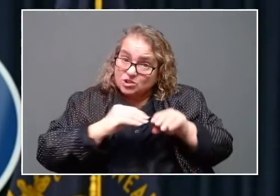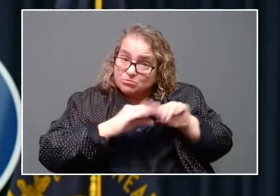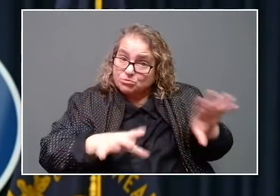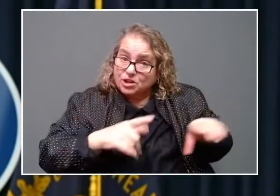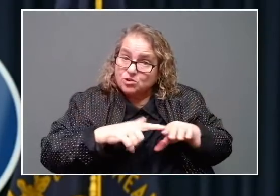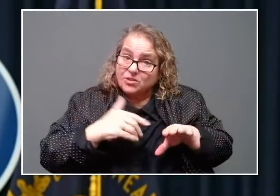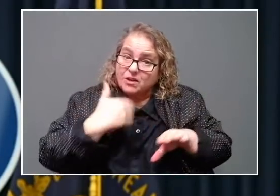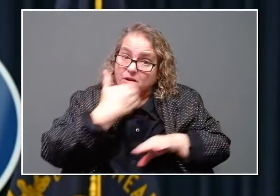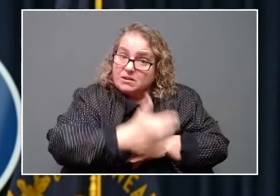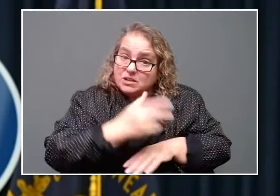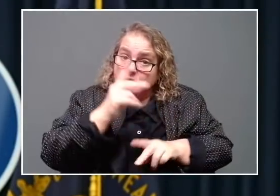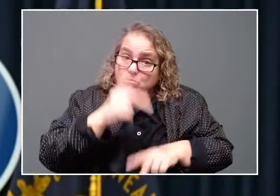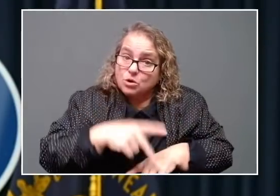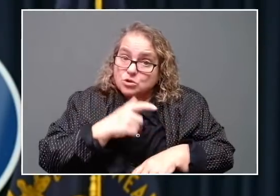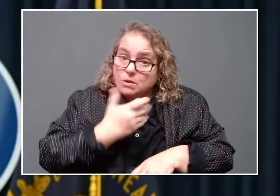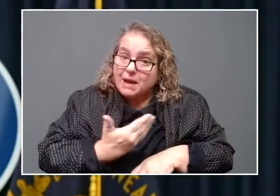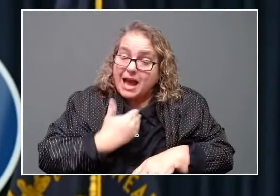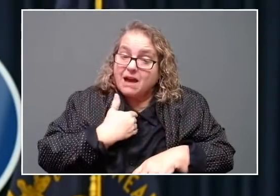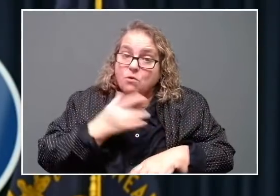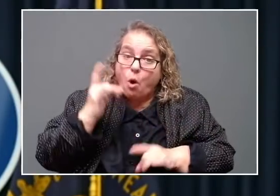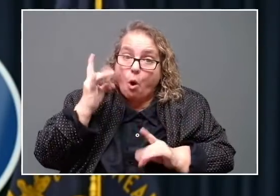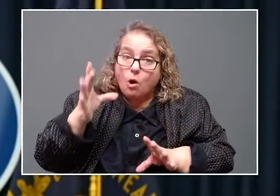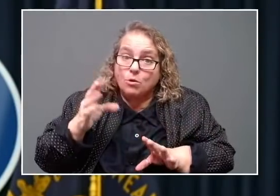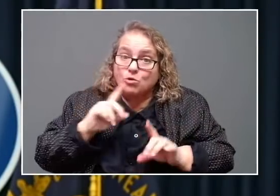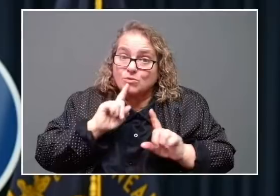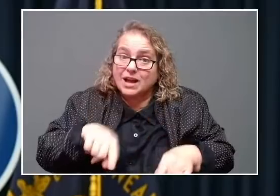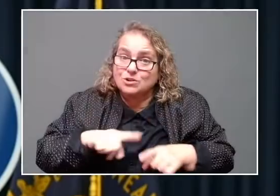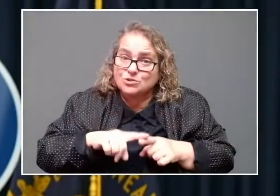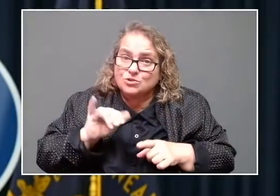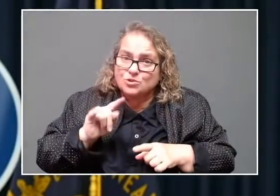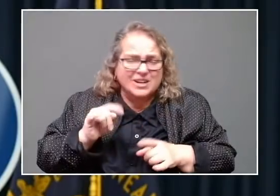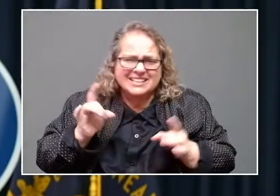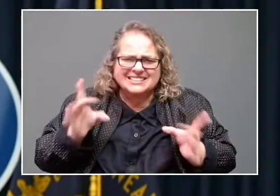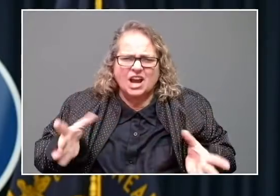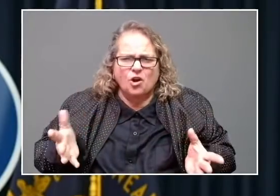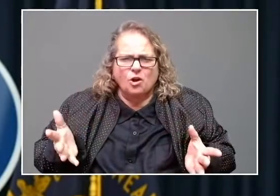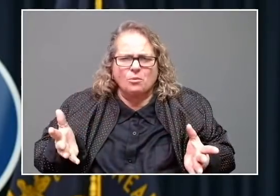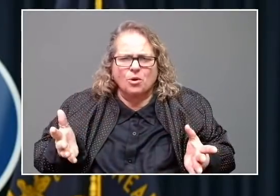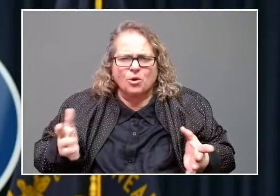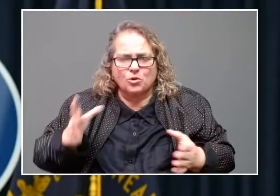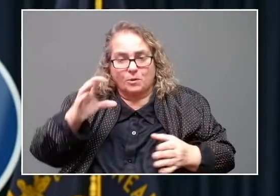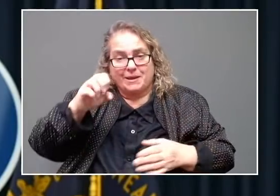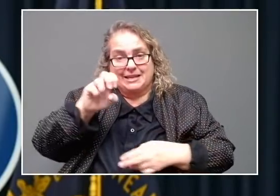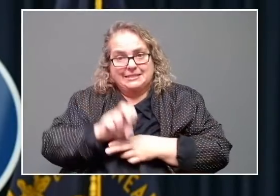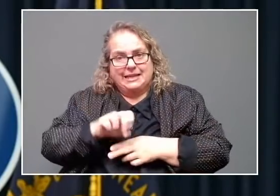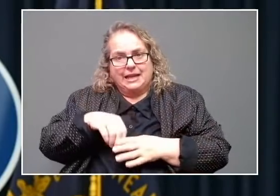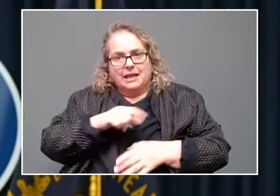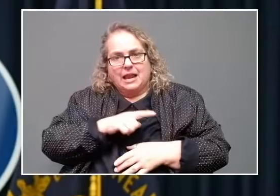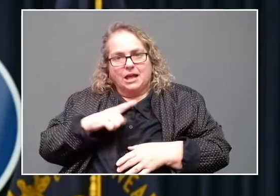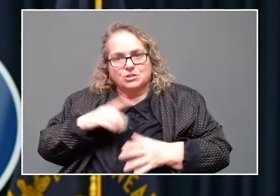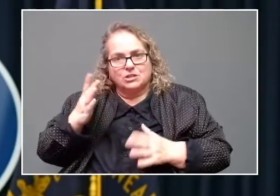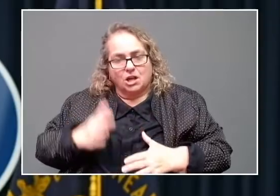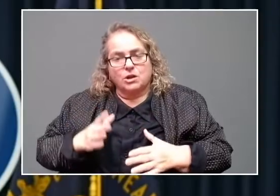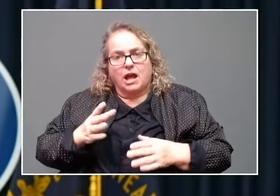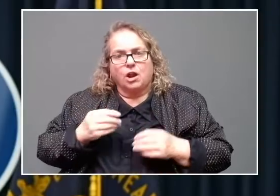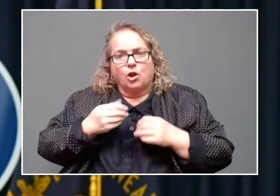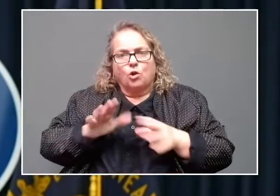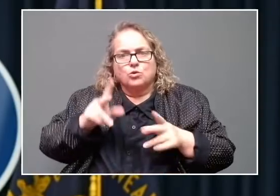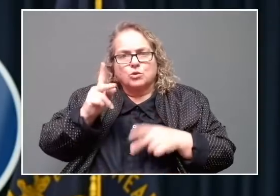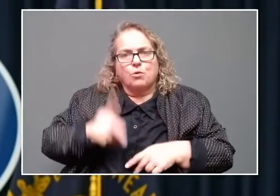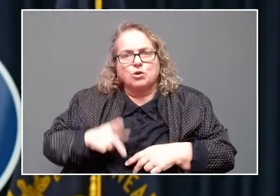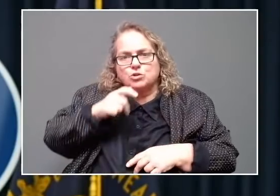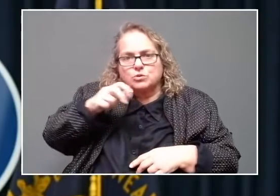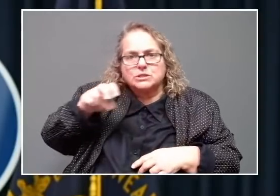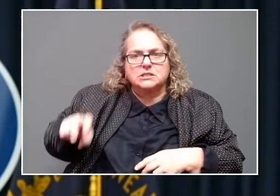a terrible reaction to it, it'd be terrible to be in the legislature and to lose a seatmate to your right or to